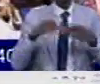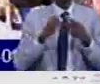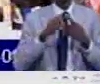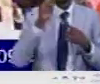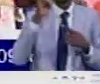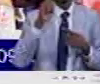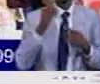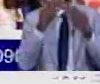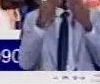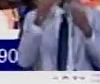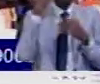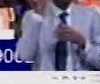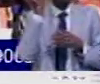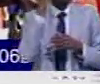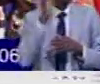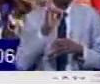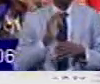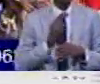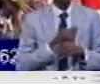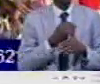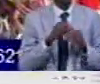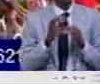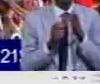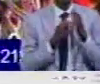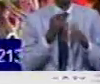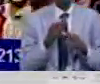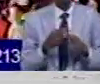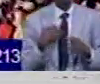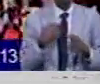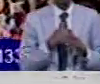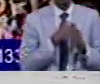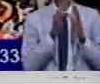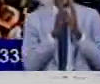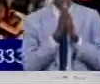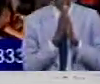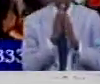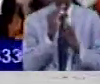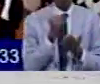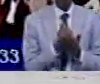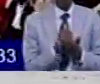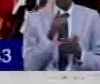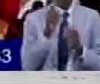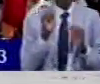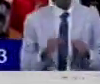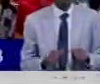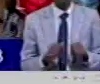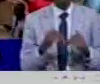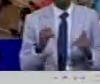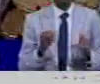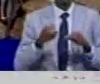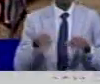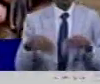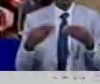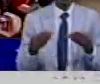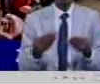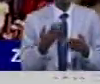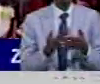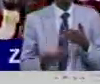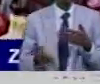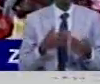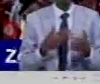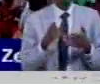eyes and drop your offering as the ushers are passing the bag